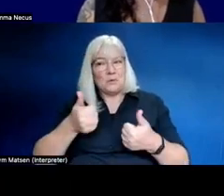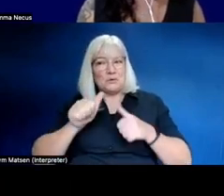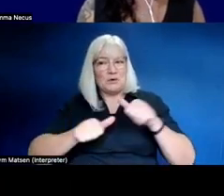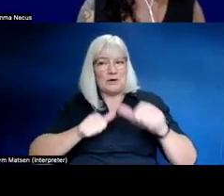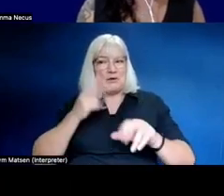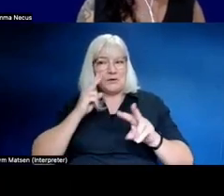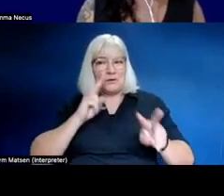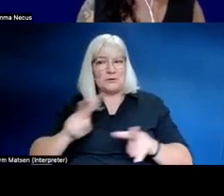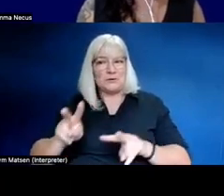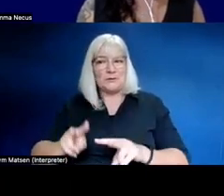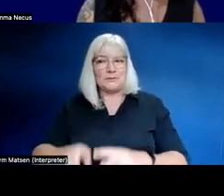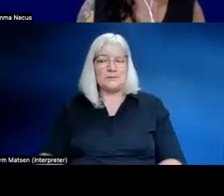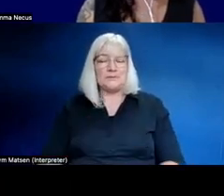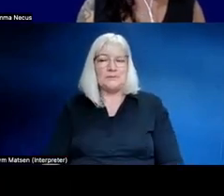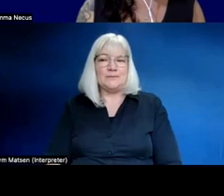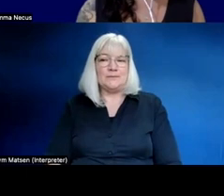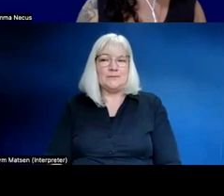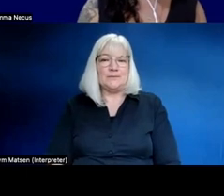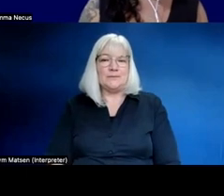want